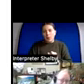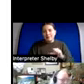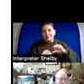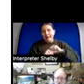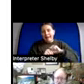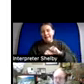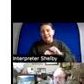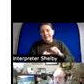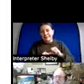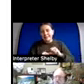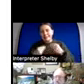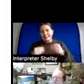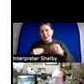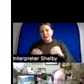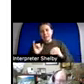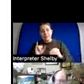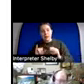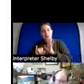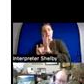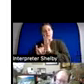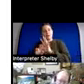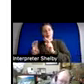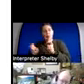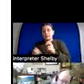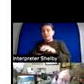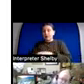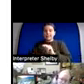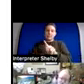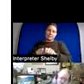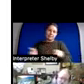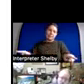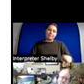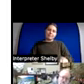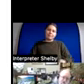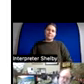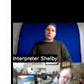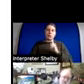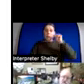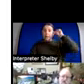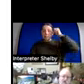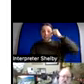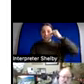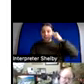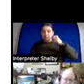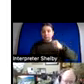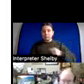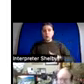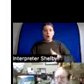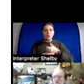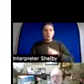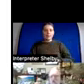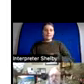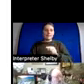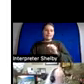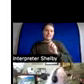and that used to be their slogan and it was on tv and it was drummed into our heads over and over and over again trust texica but